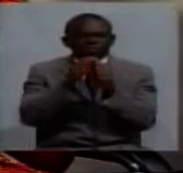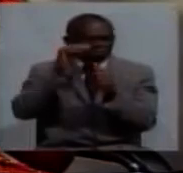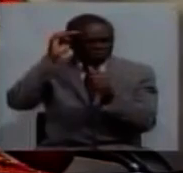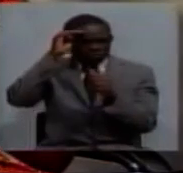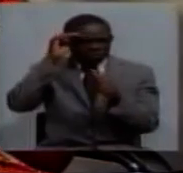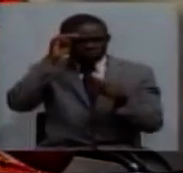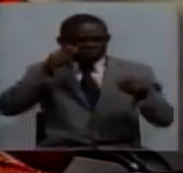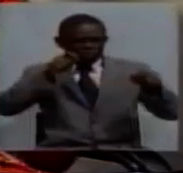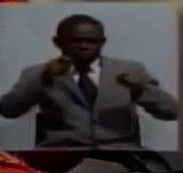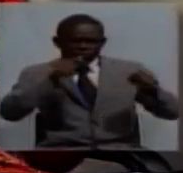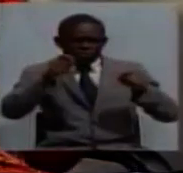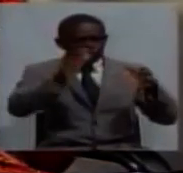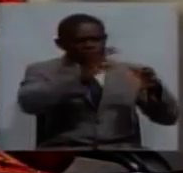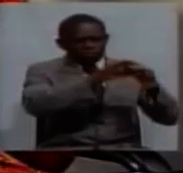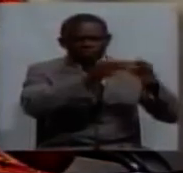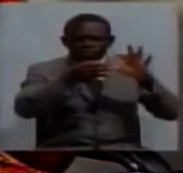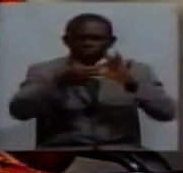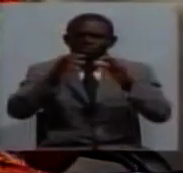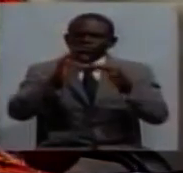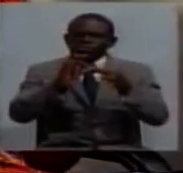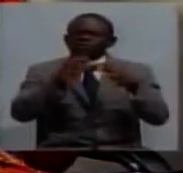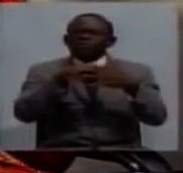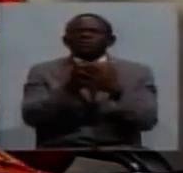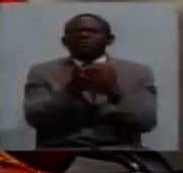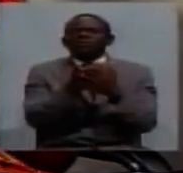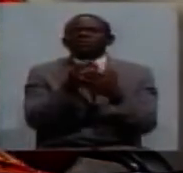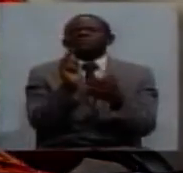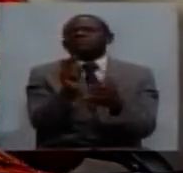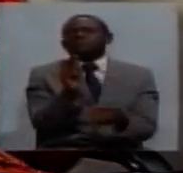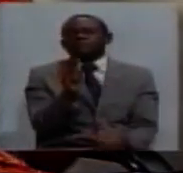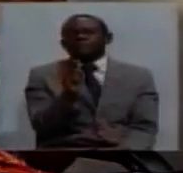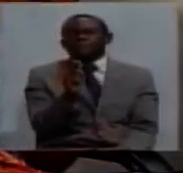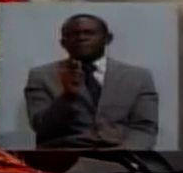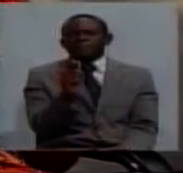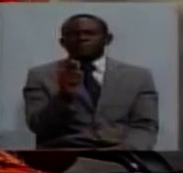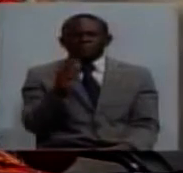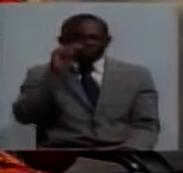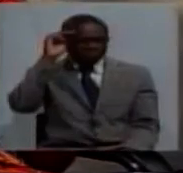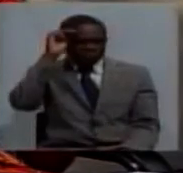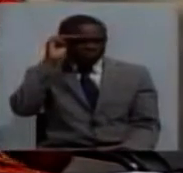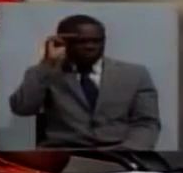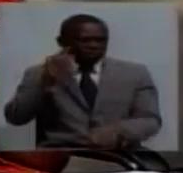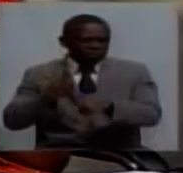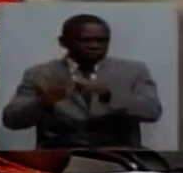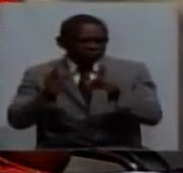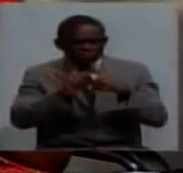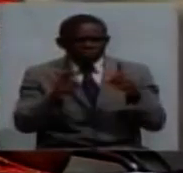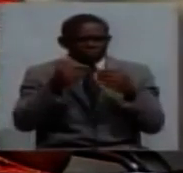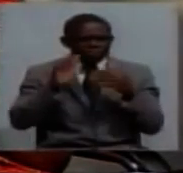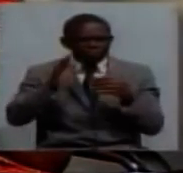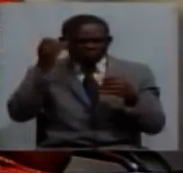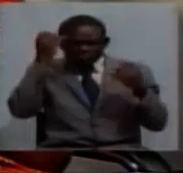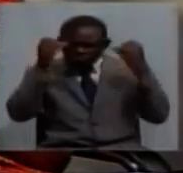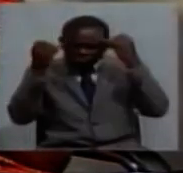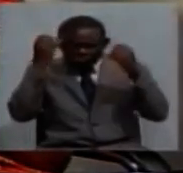And the various regions, the various ministries must come up with ideas of how they see themselves contributing to